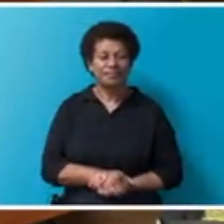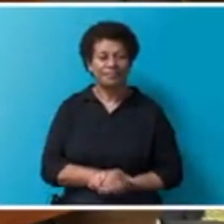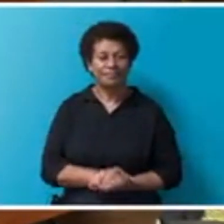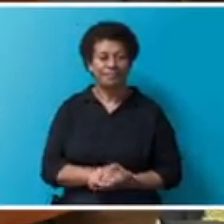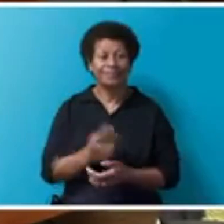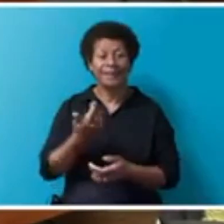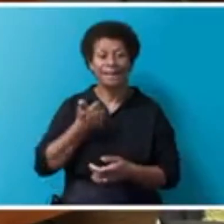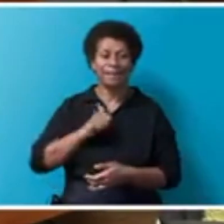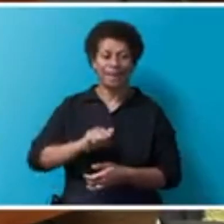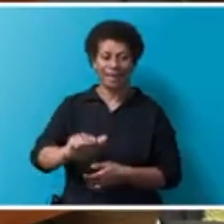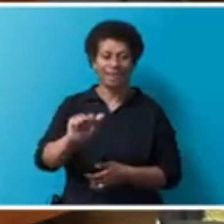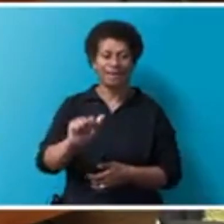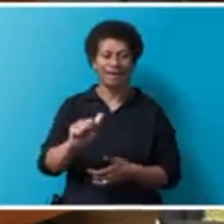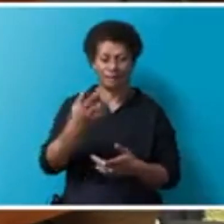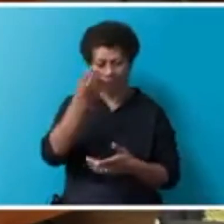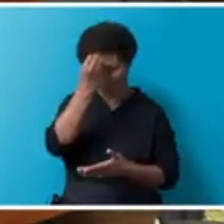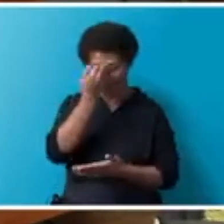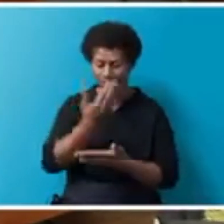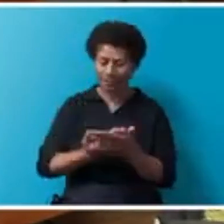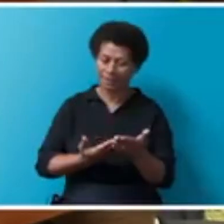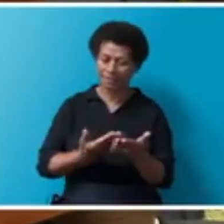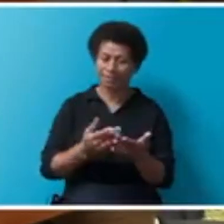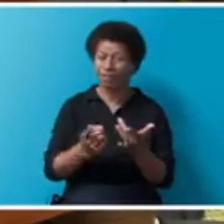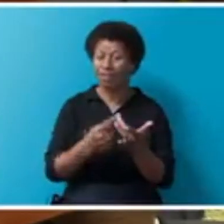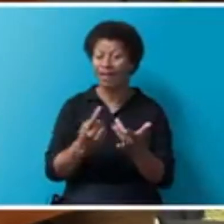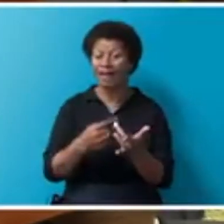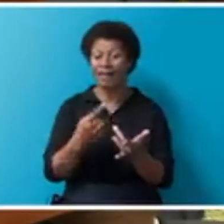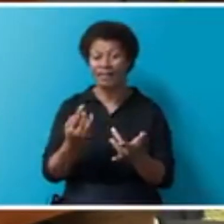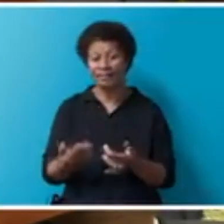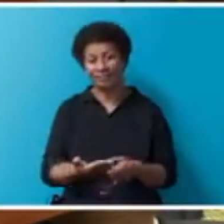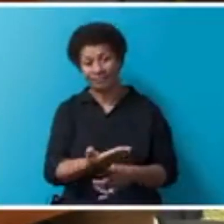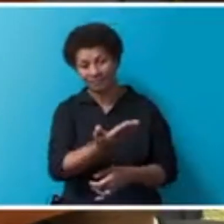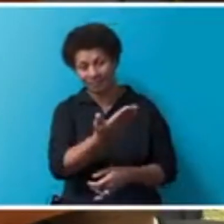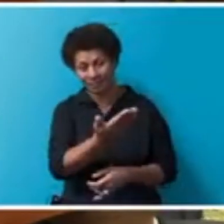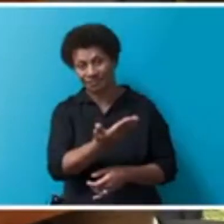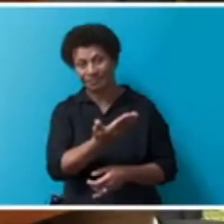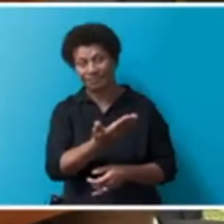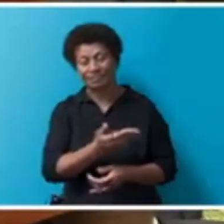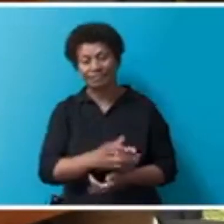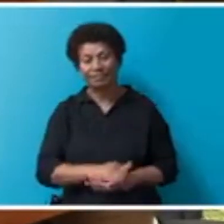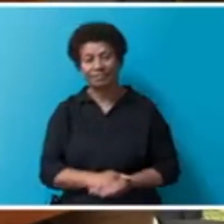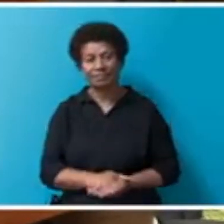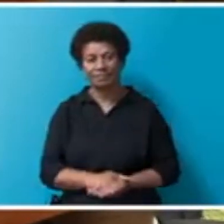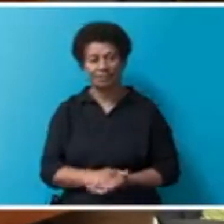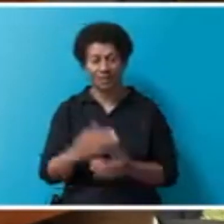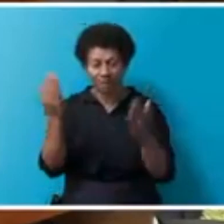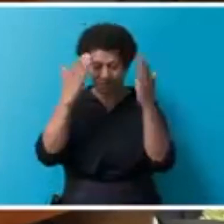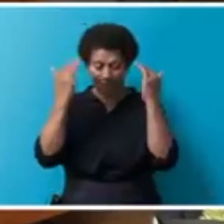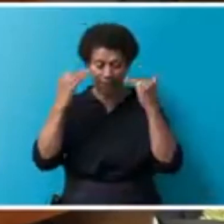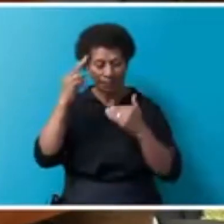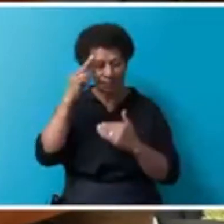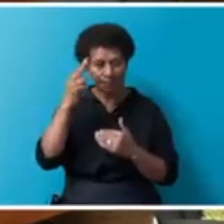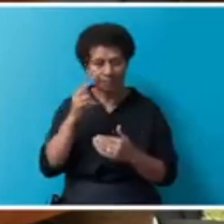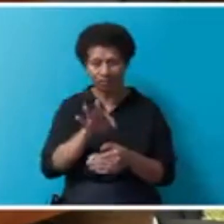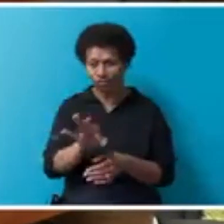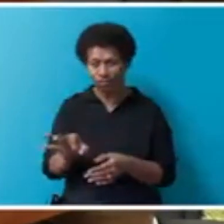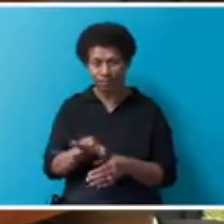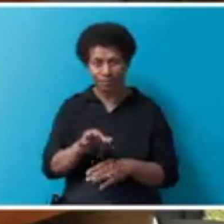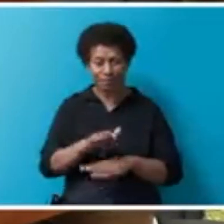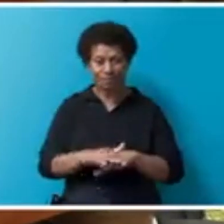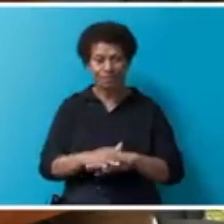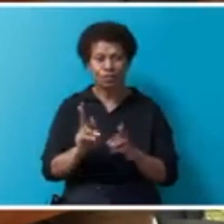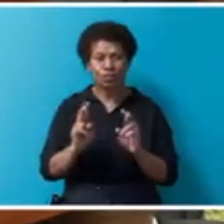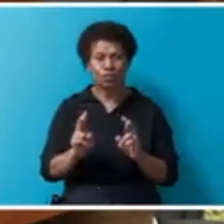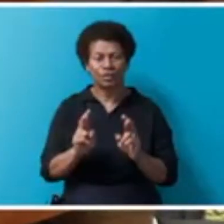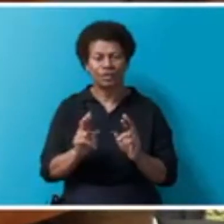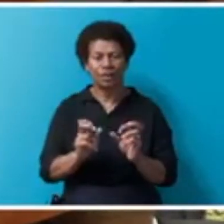behavior that we experience from the other side. Mr. Speaker, sir, before I take my seat, I wish to take this opportunity